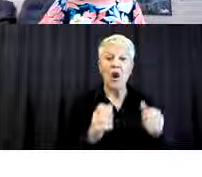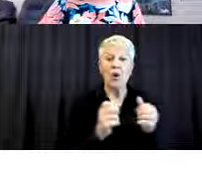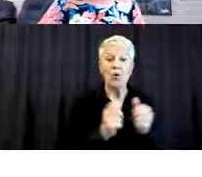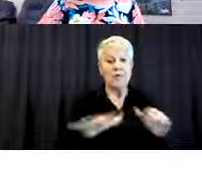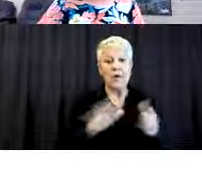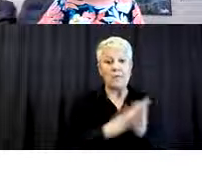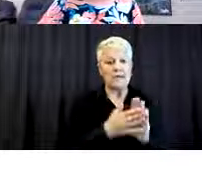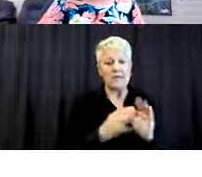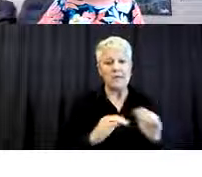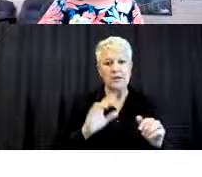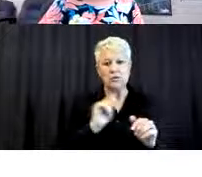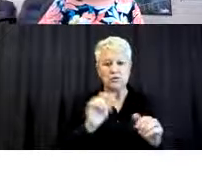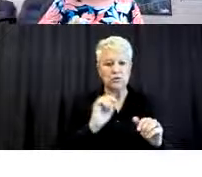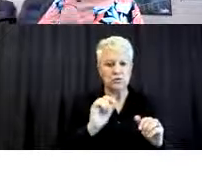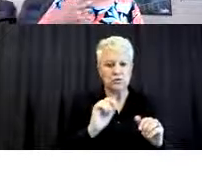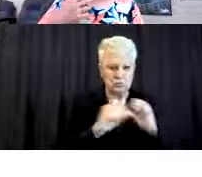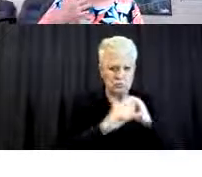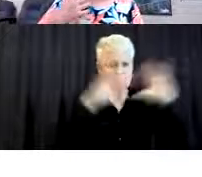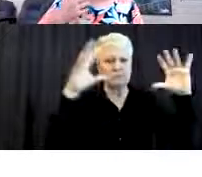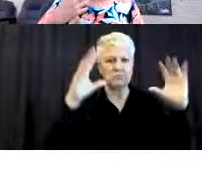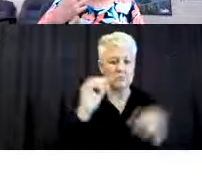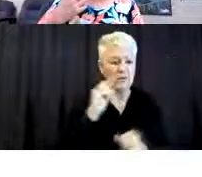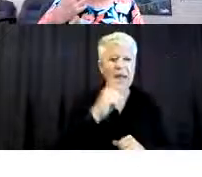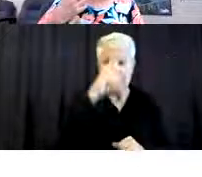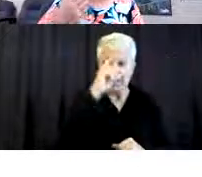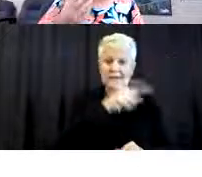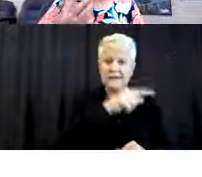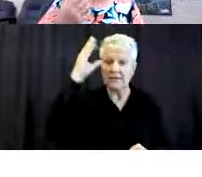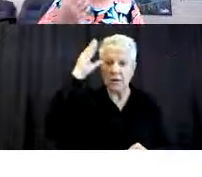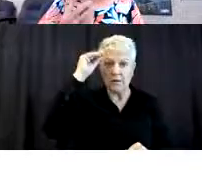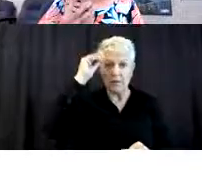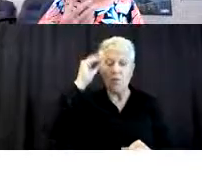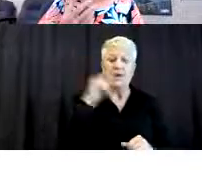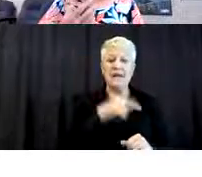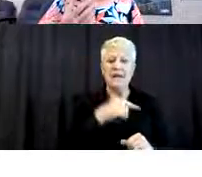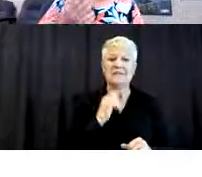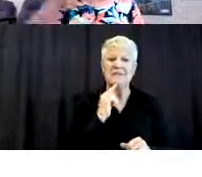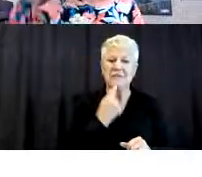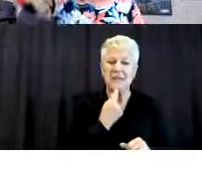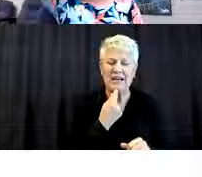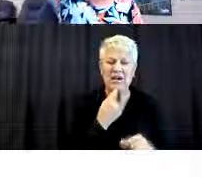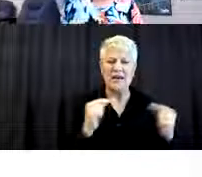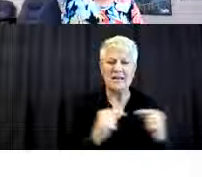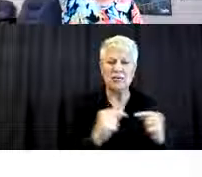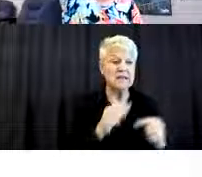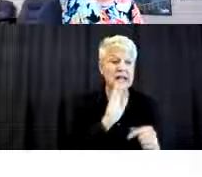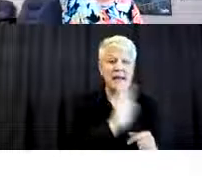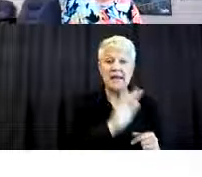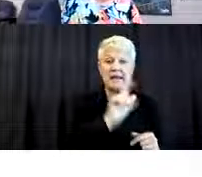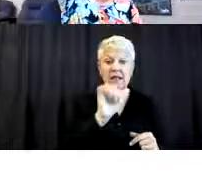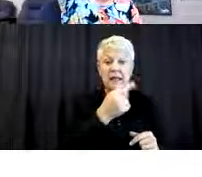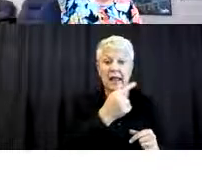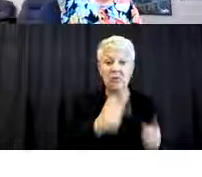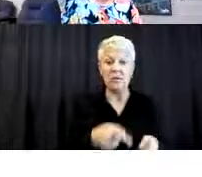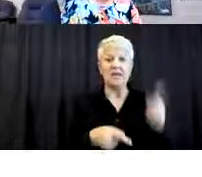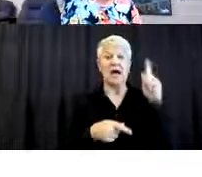too graphic, he was a guy, because he had had such severe injuries, that his leg stuck straight